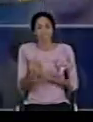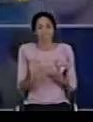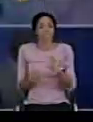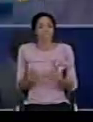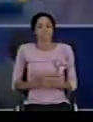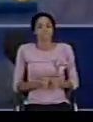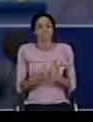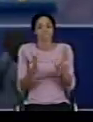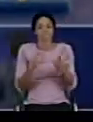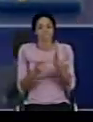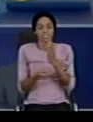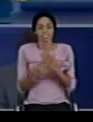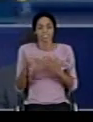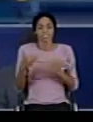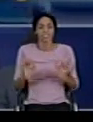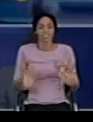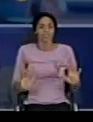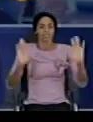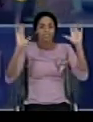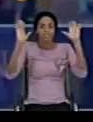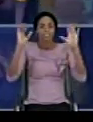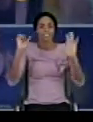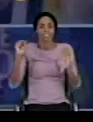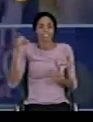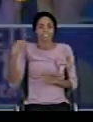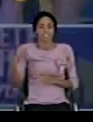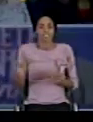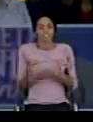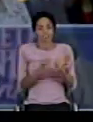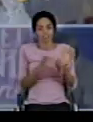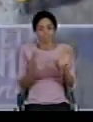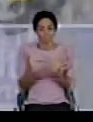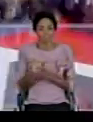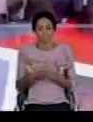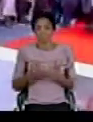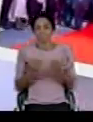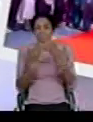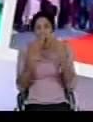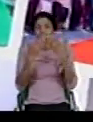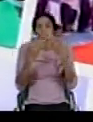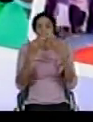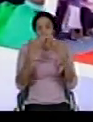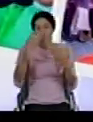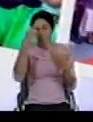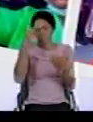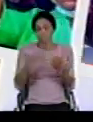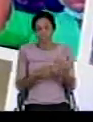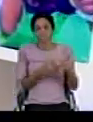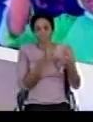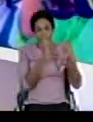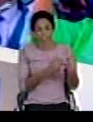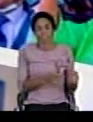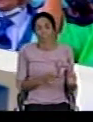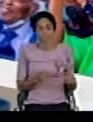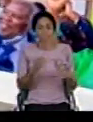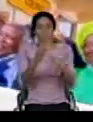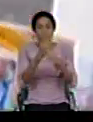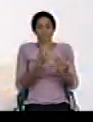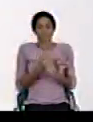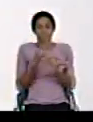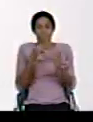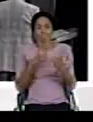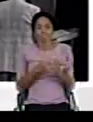of wonders of Jesus. Aren't we thankful for this gift, resilience, and of